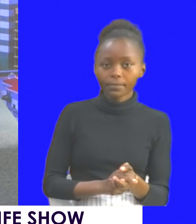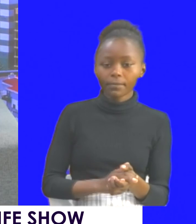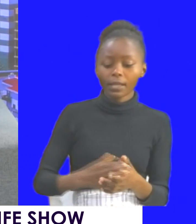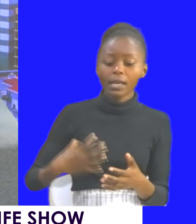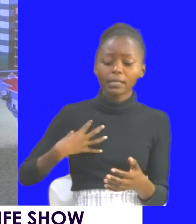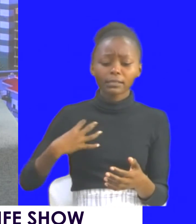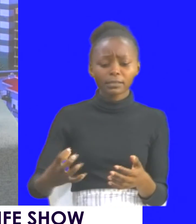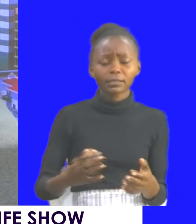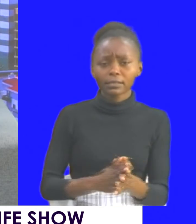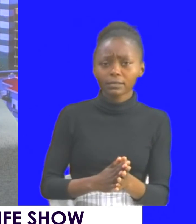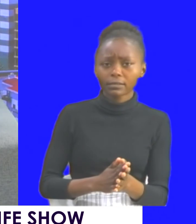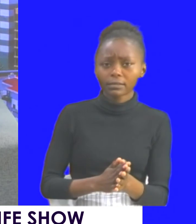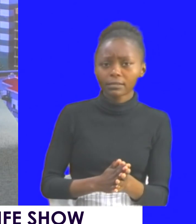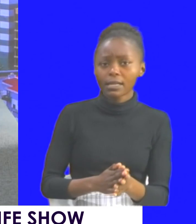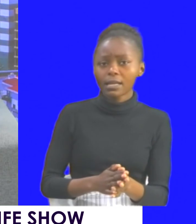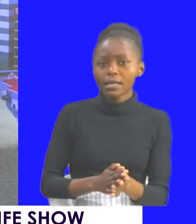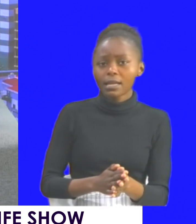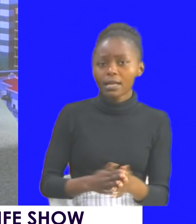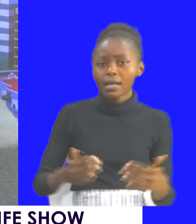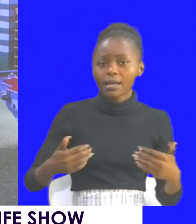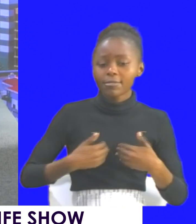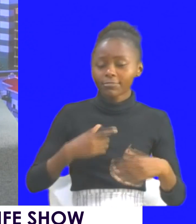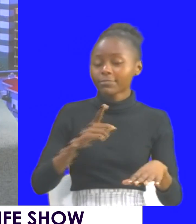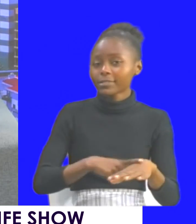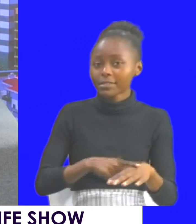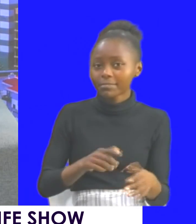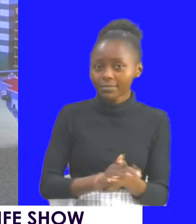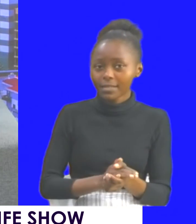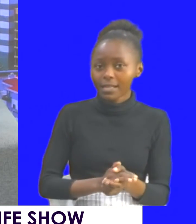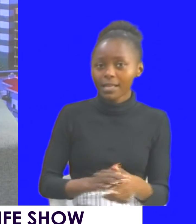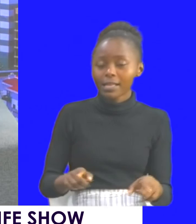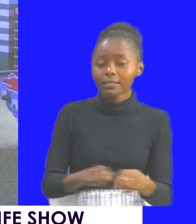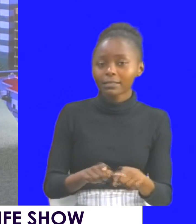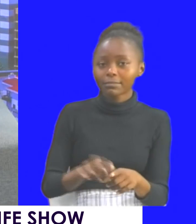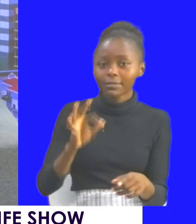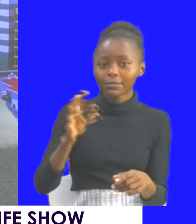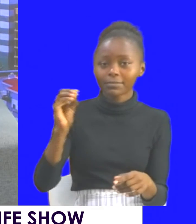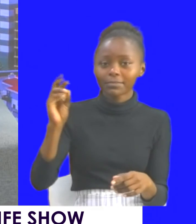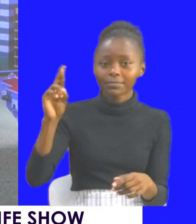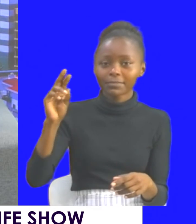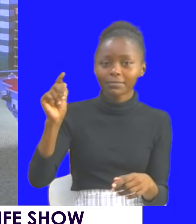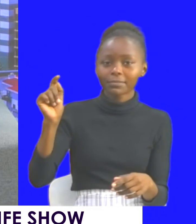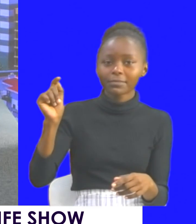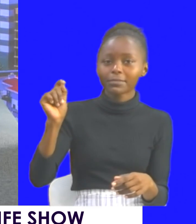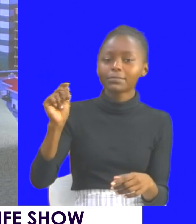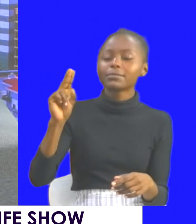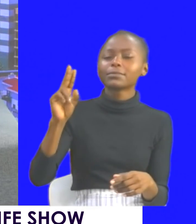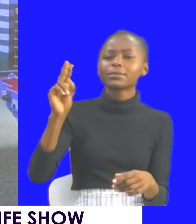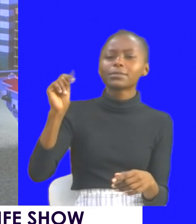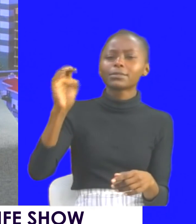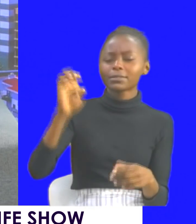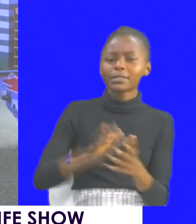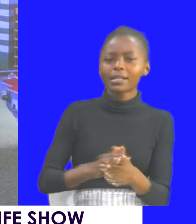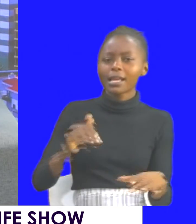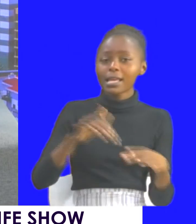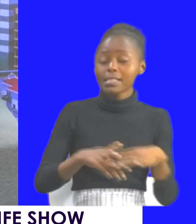the soul. Fortune is in the soul. That is why I'm targeting your soul today. It